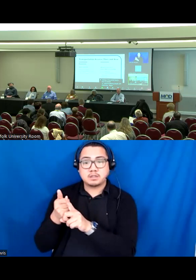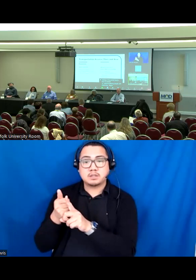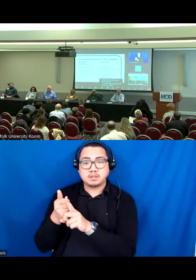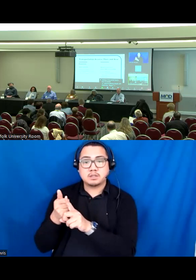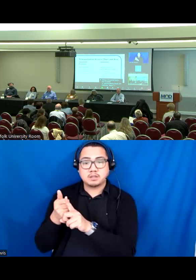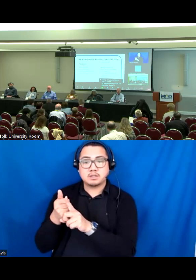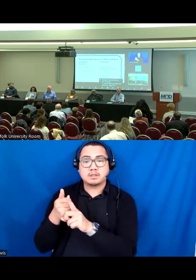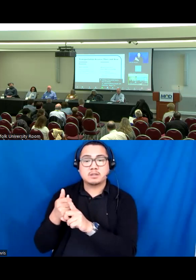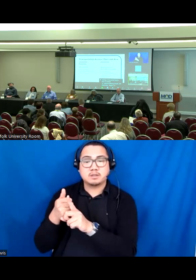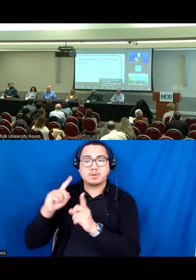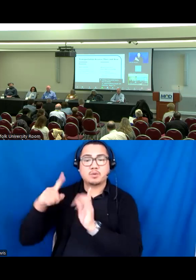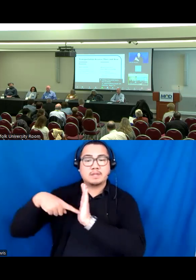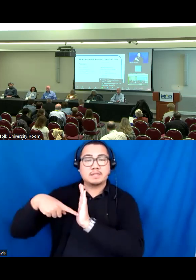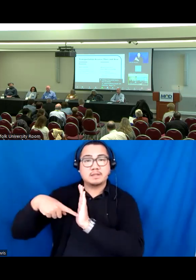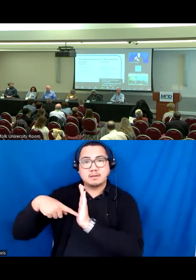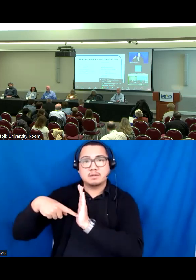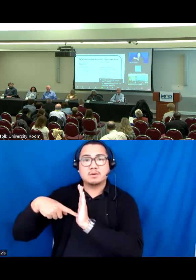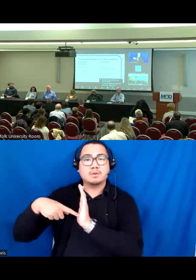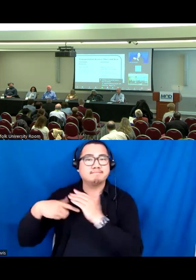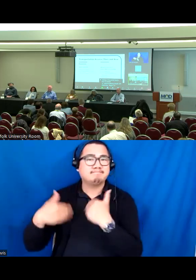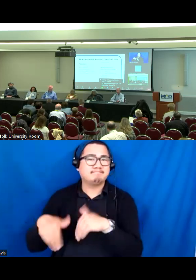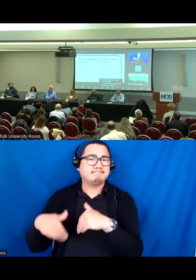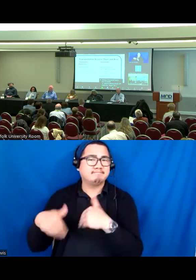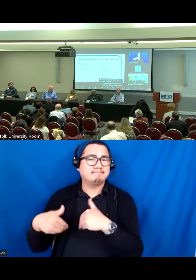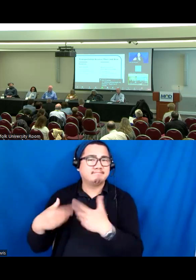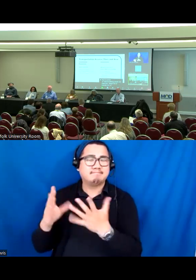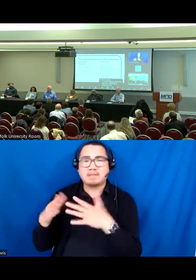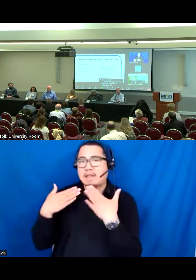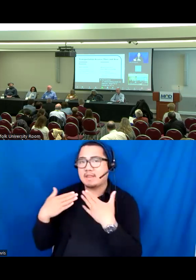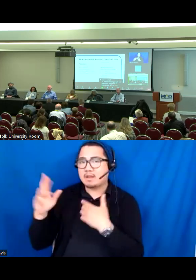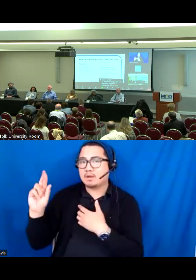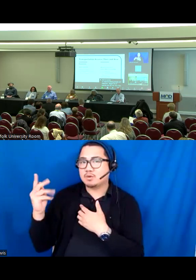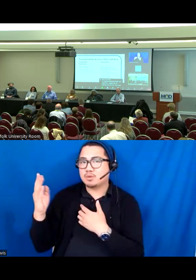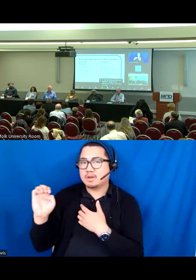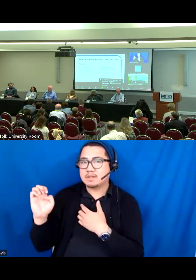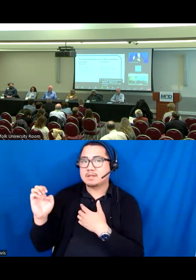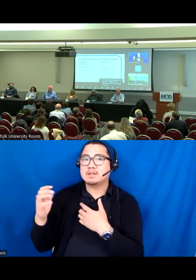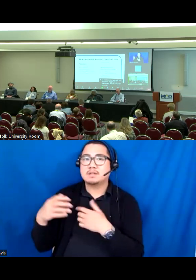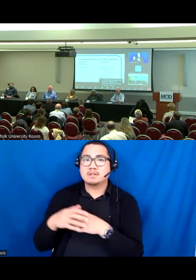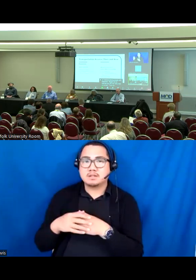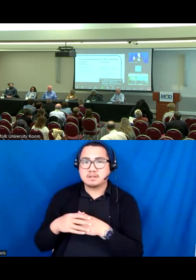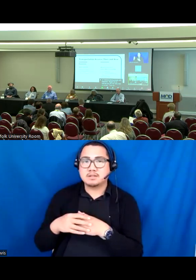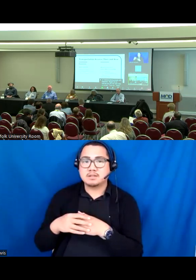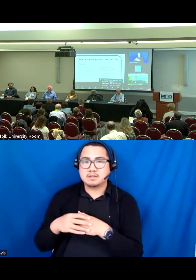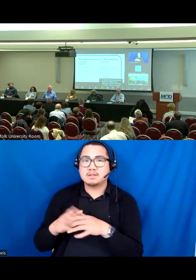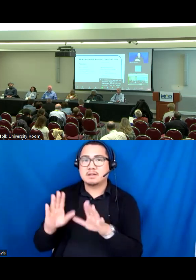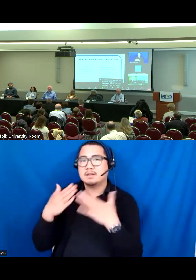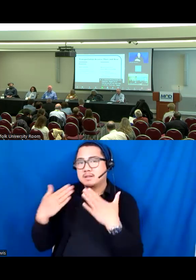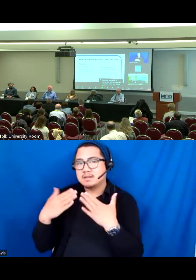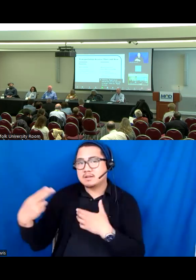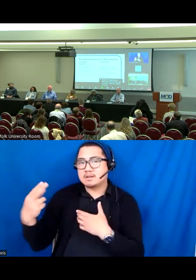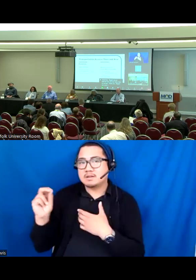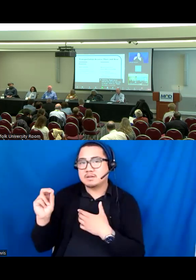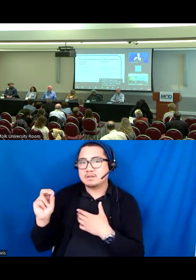an example in just too many ways to count. So thank you, Reggie. He's now out in Leominster. Thanks for hauling in